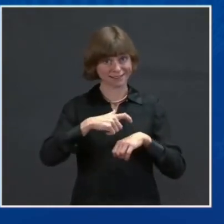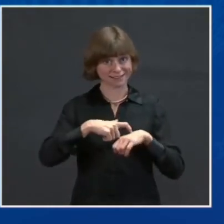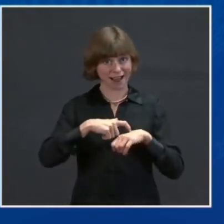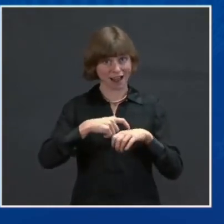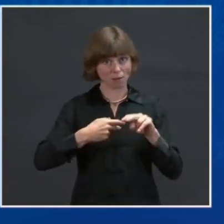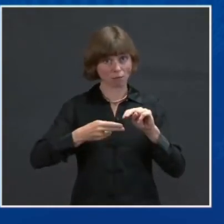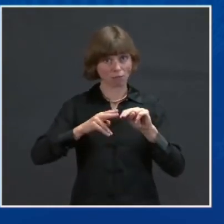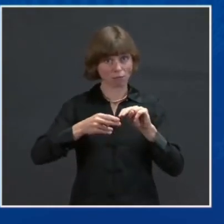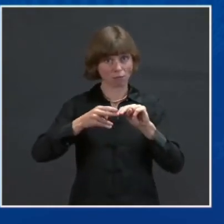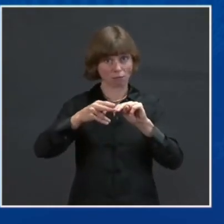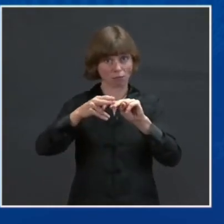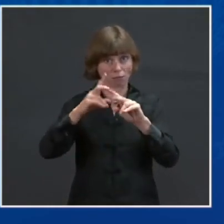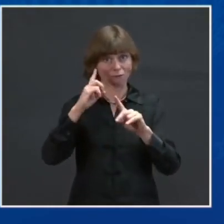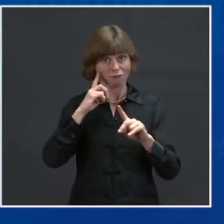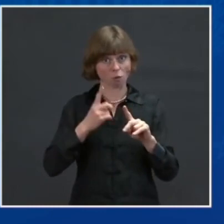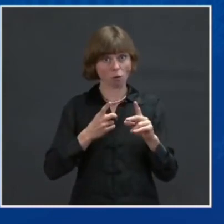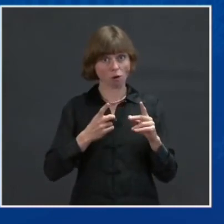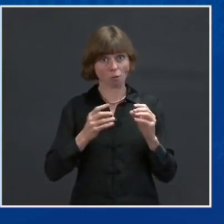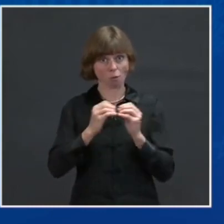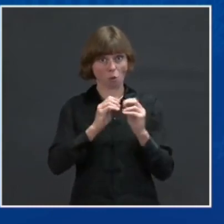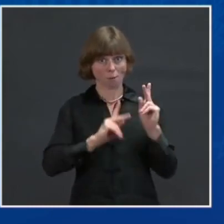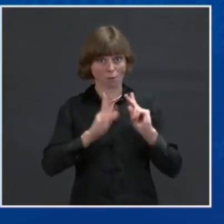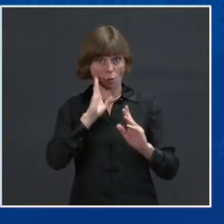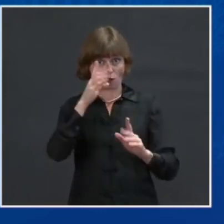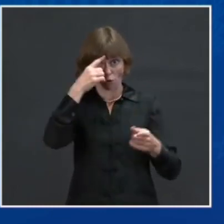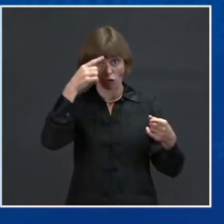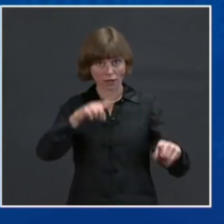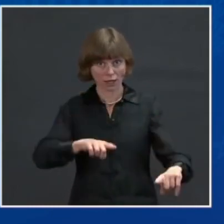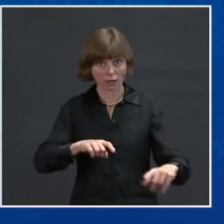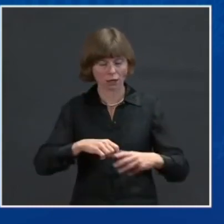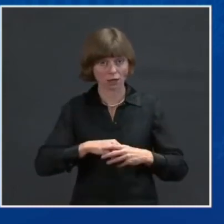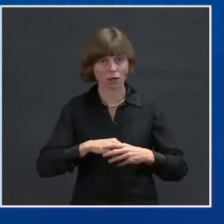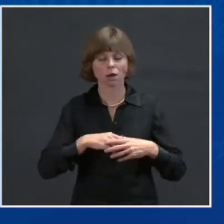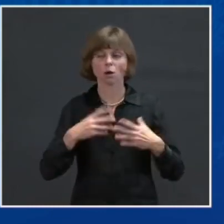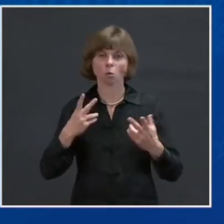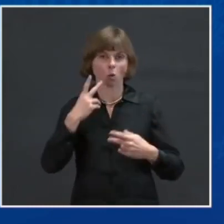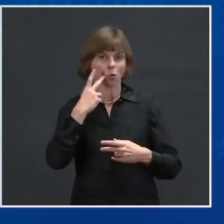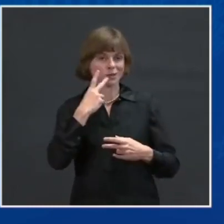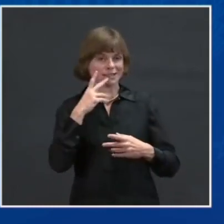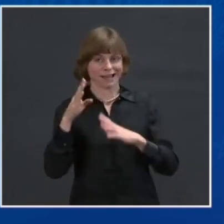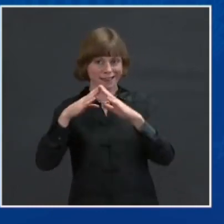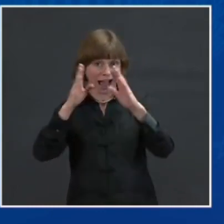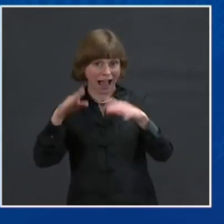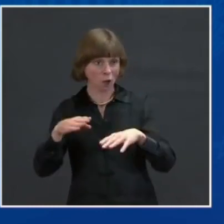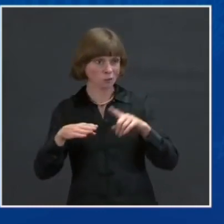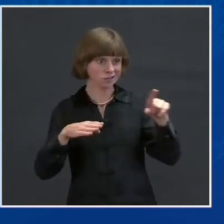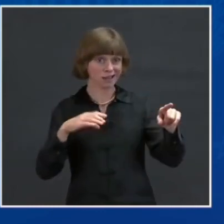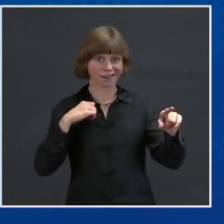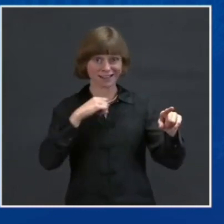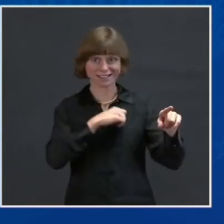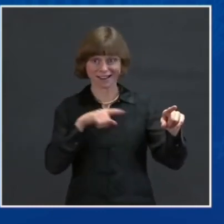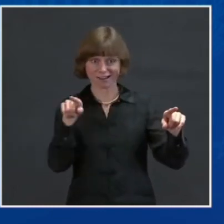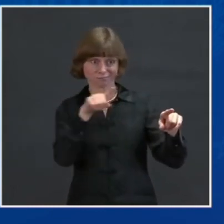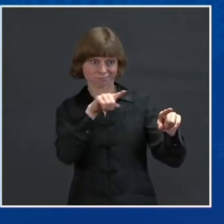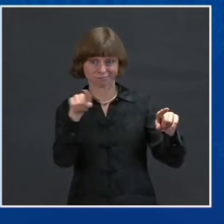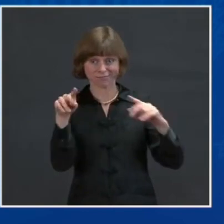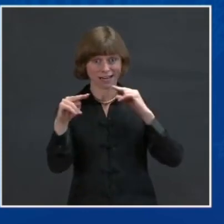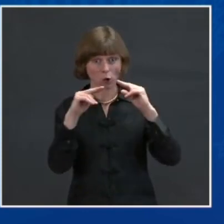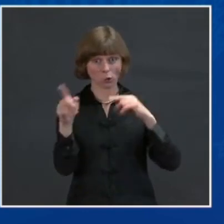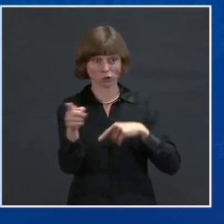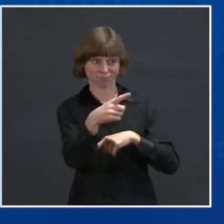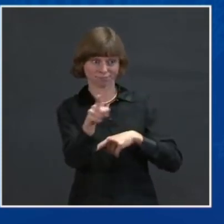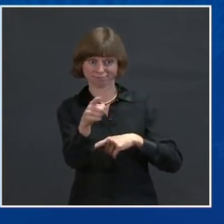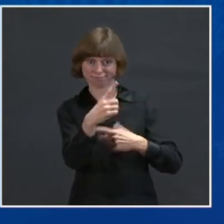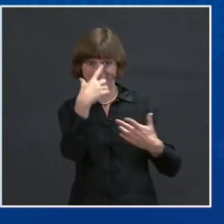let the process play out through the Senate, through the House first and through the Senate, as they're negotiating what the